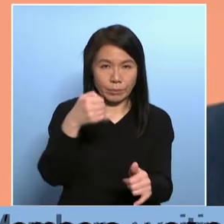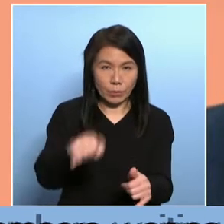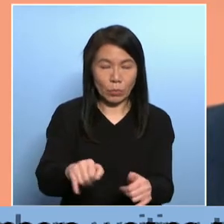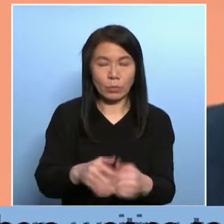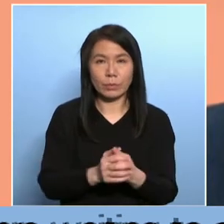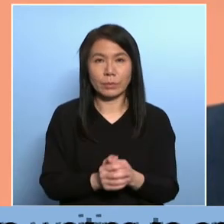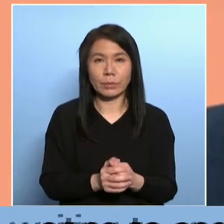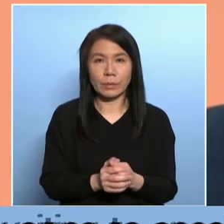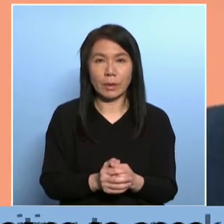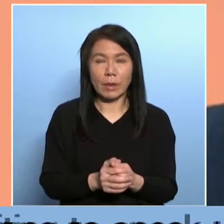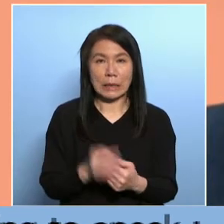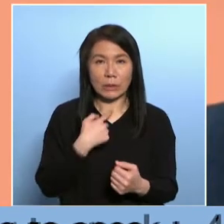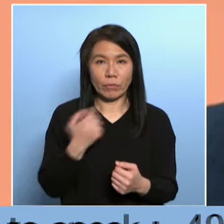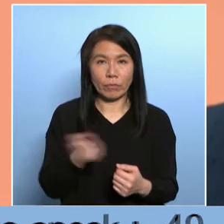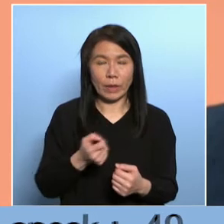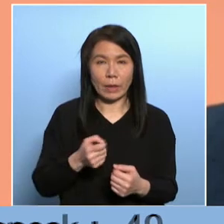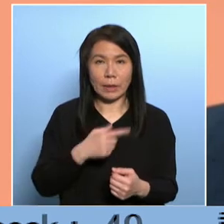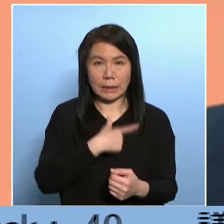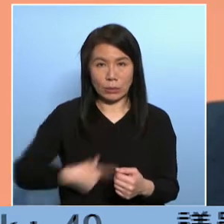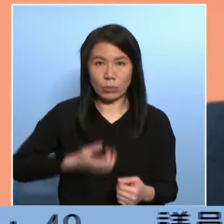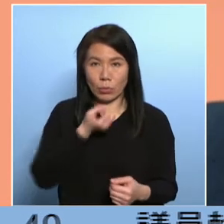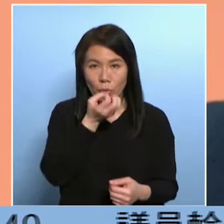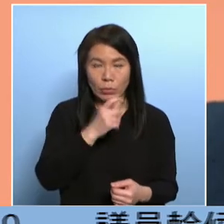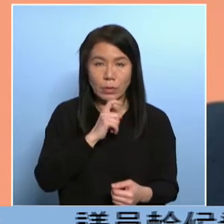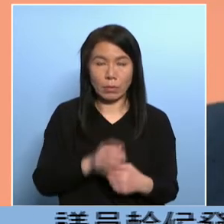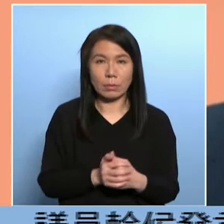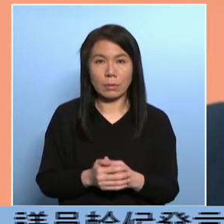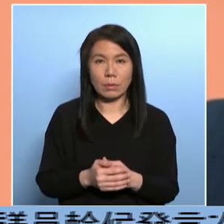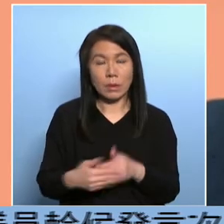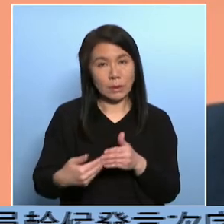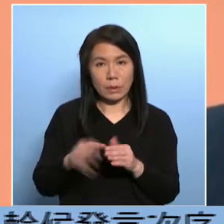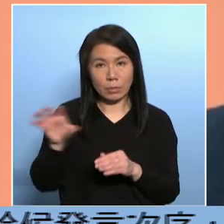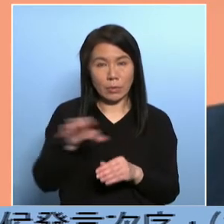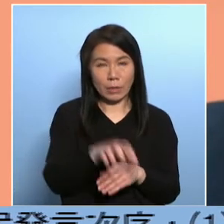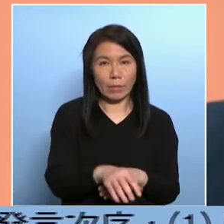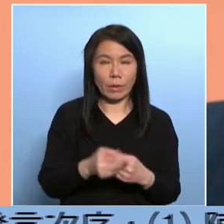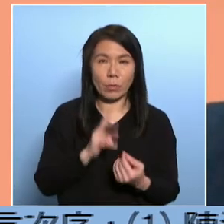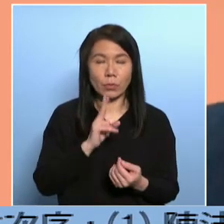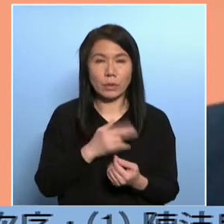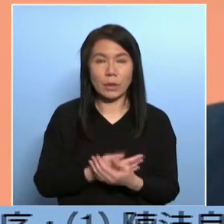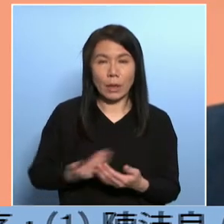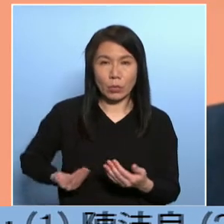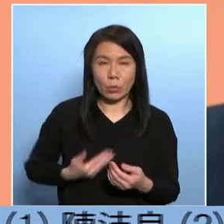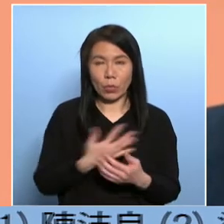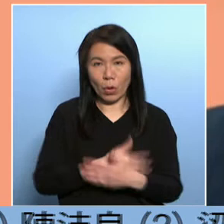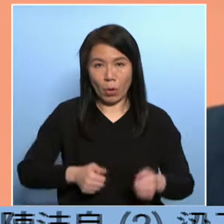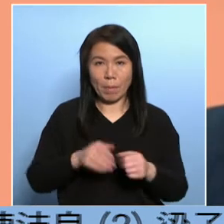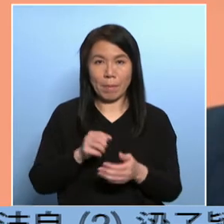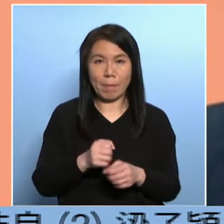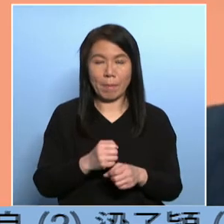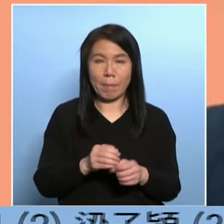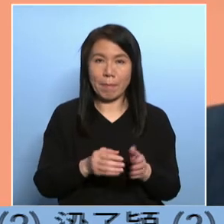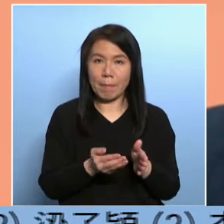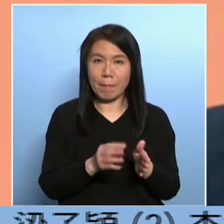day, they simply cannot catch up. Some Legislative Council members have suggested that we can